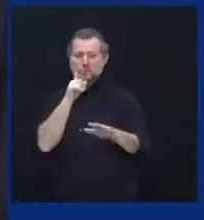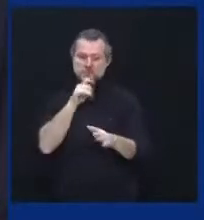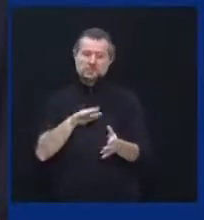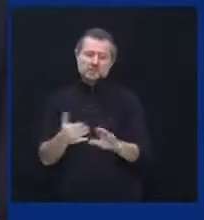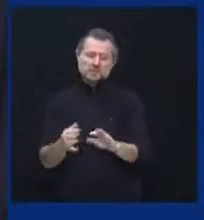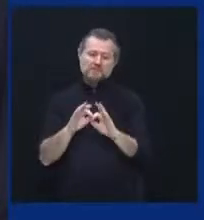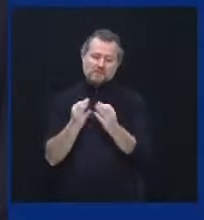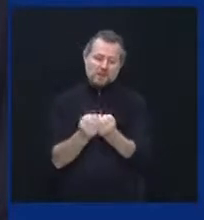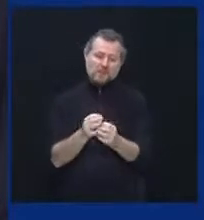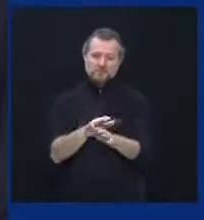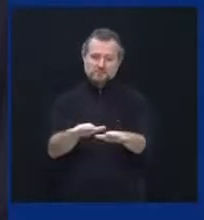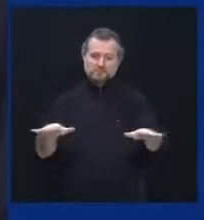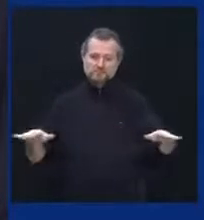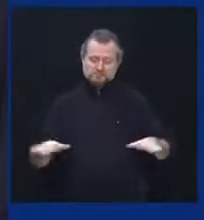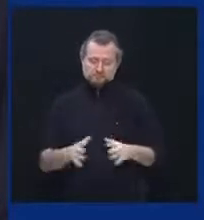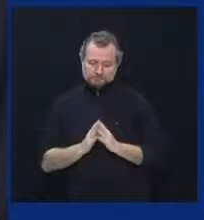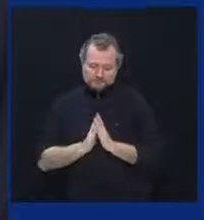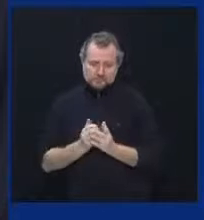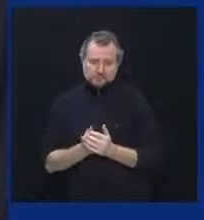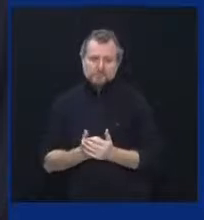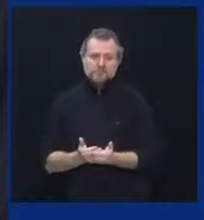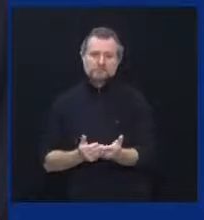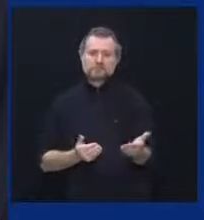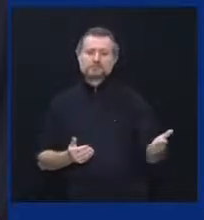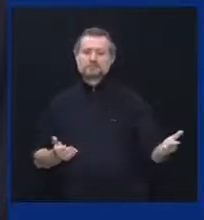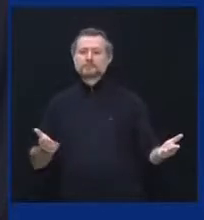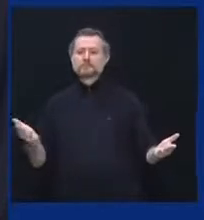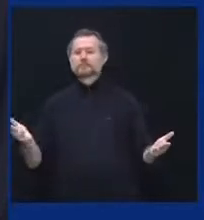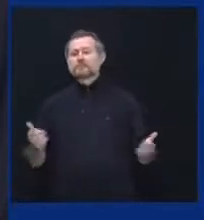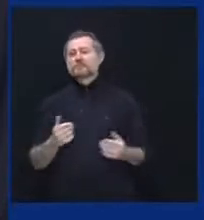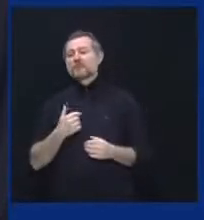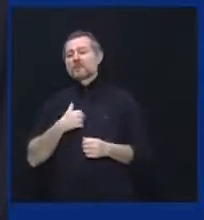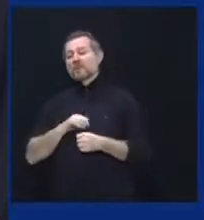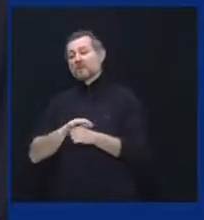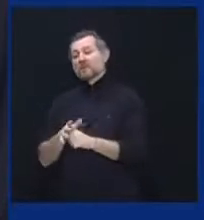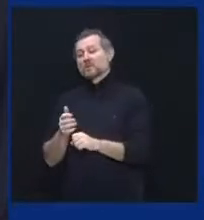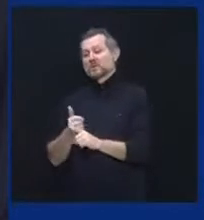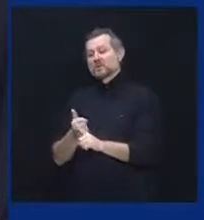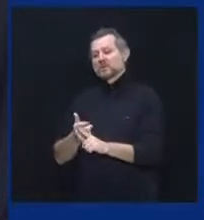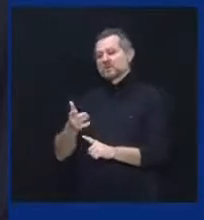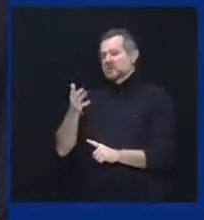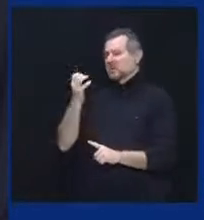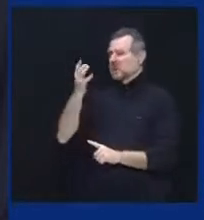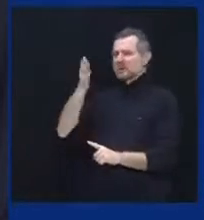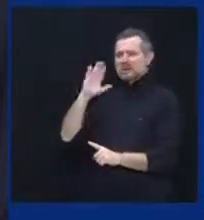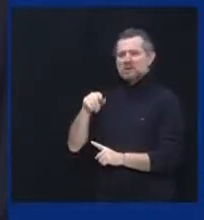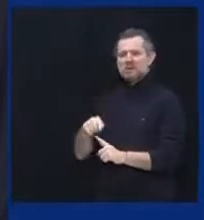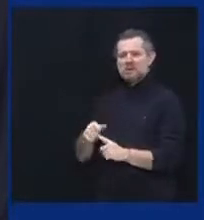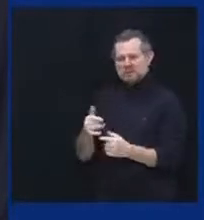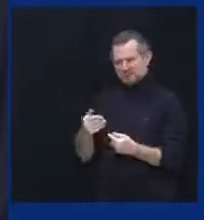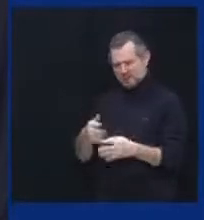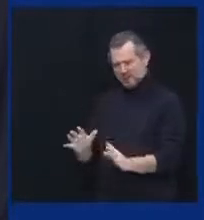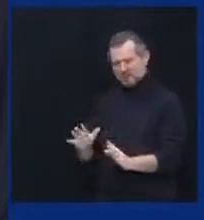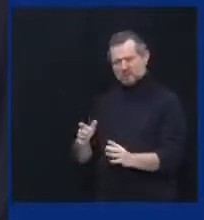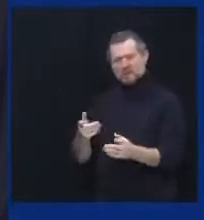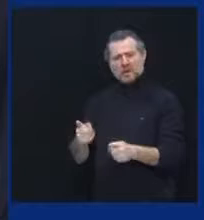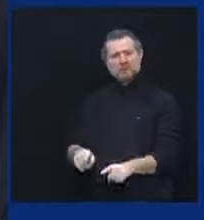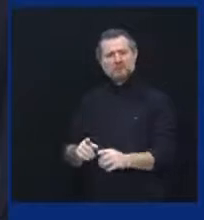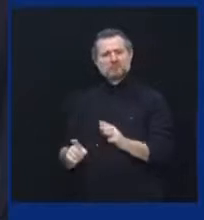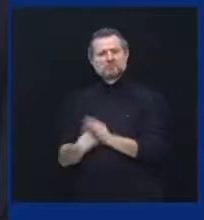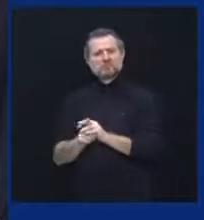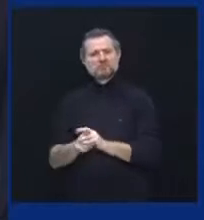I believe, why COVID? Why did God do this? I don't